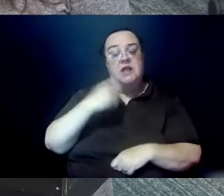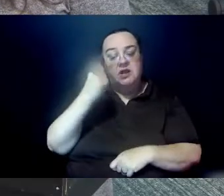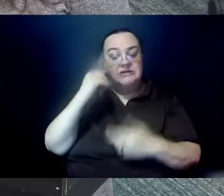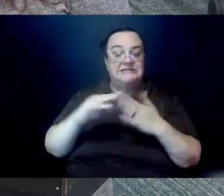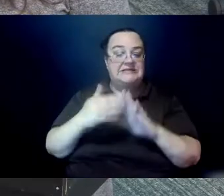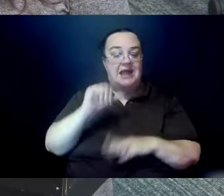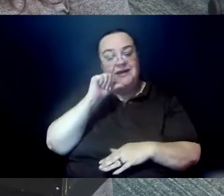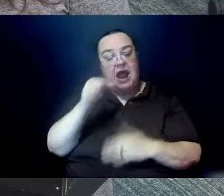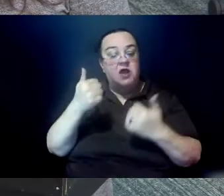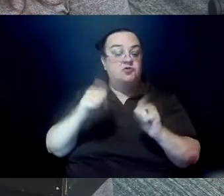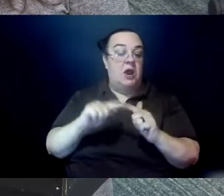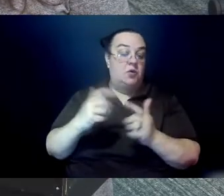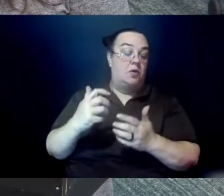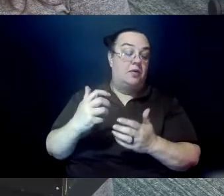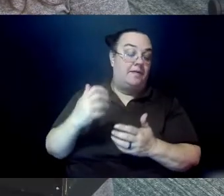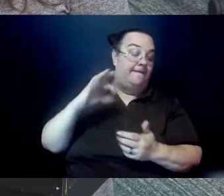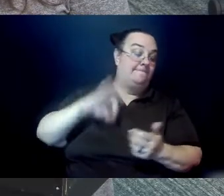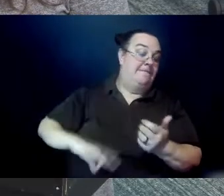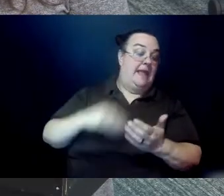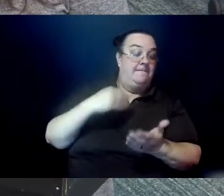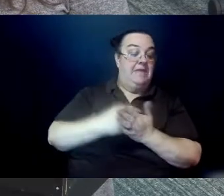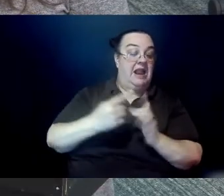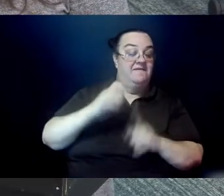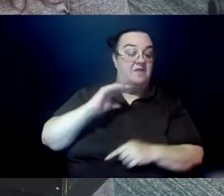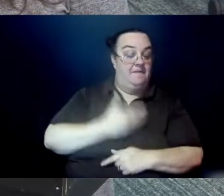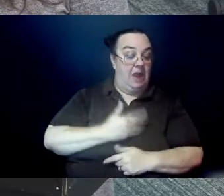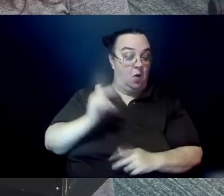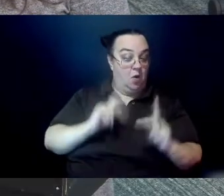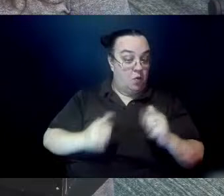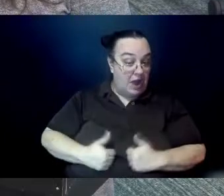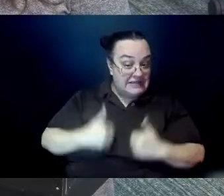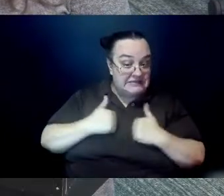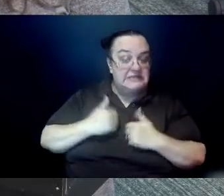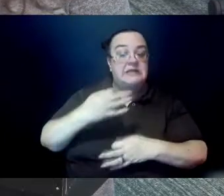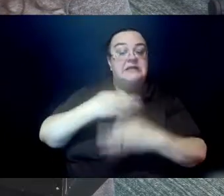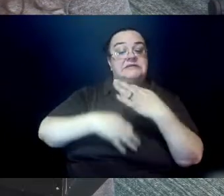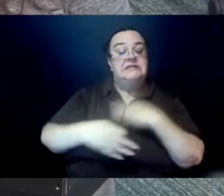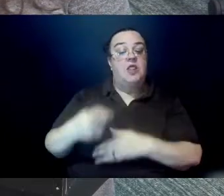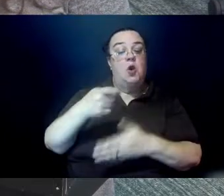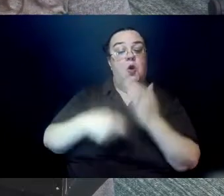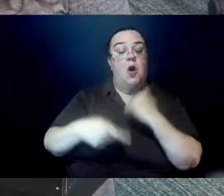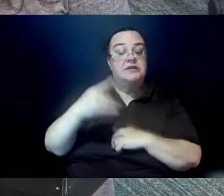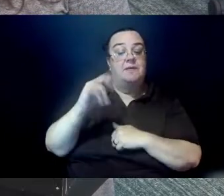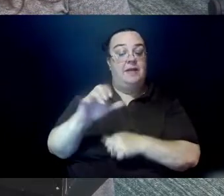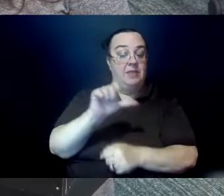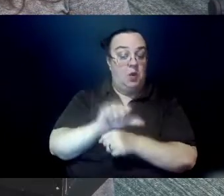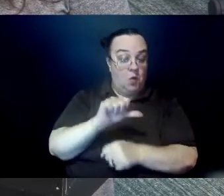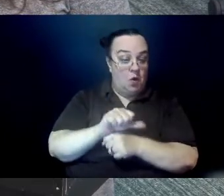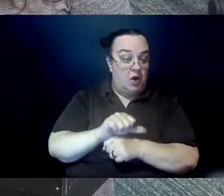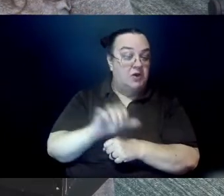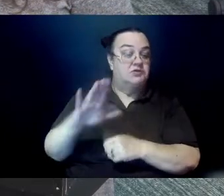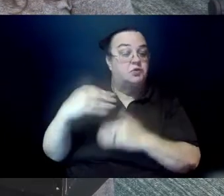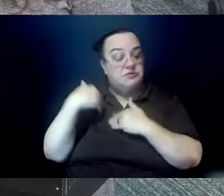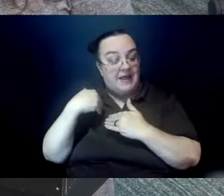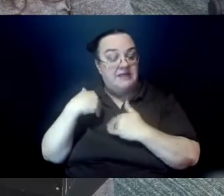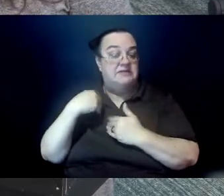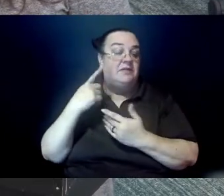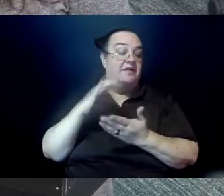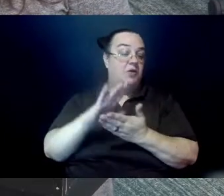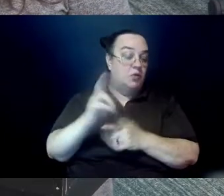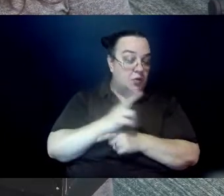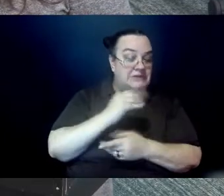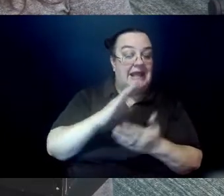of irresponsible use and cleanup of the park pavilion spaces is behind the proposed increase in reservation fees. Instead